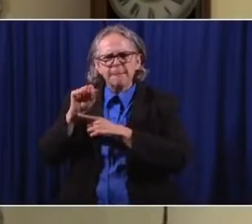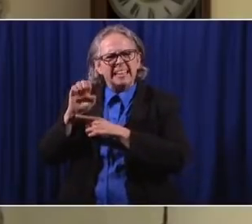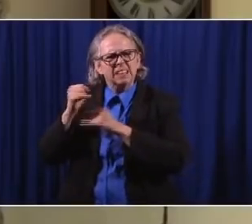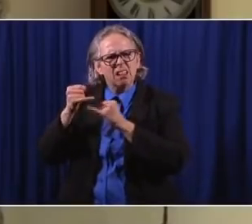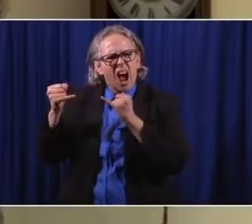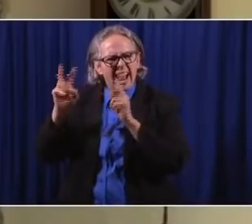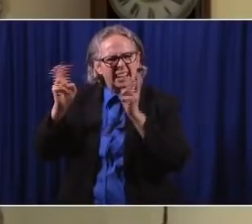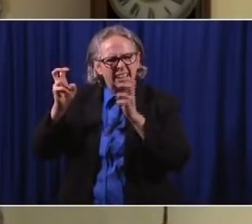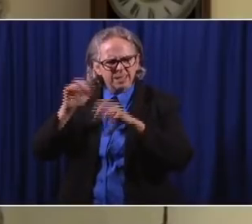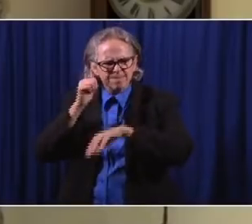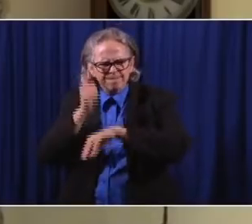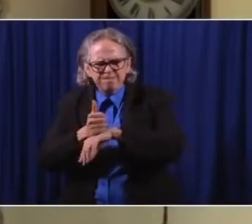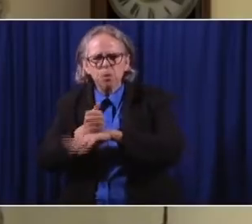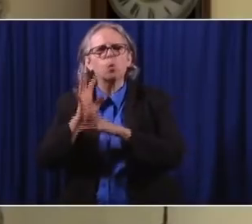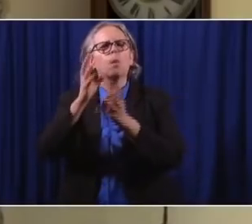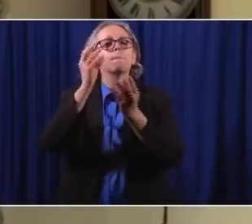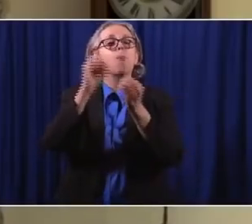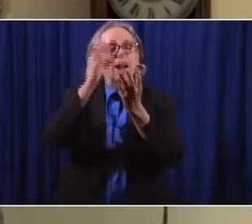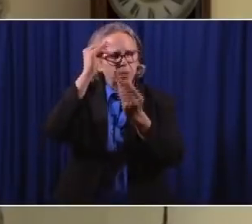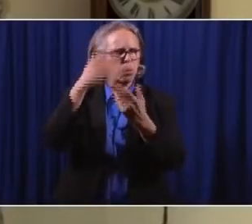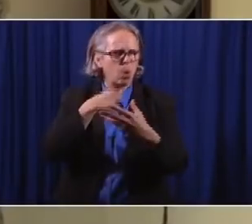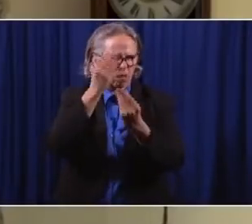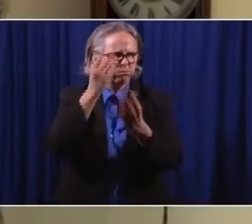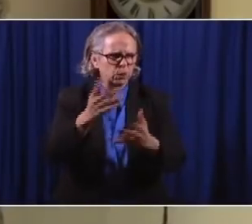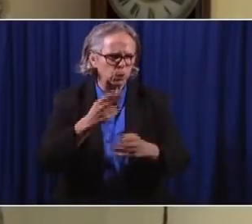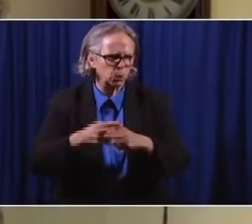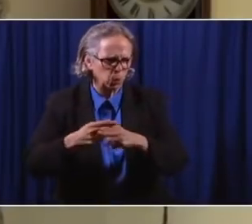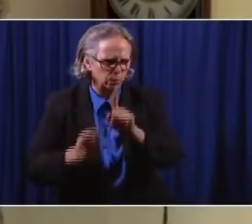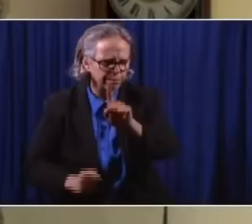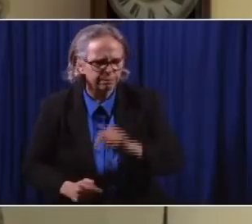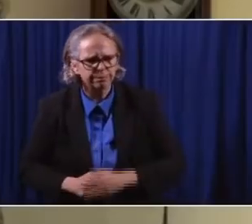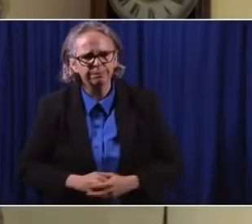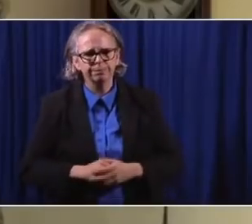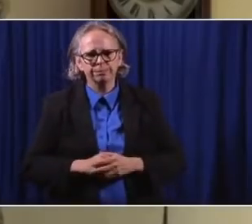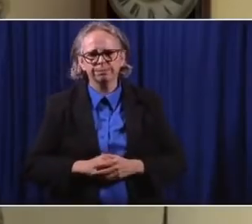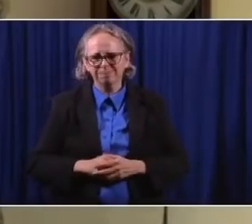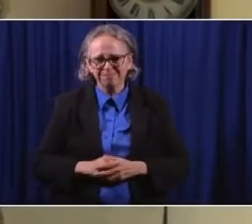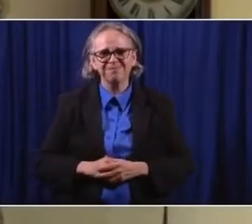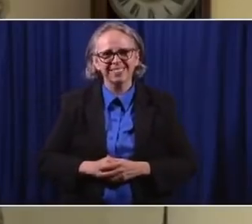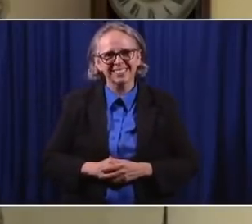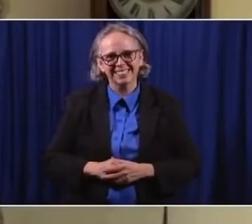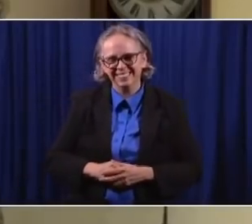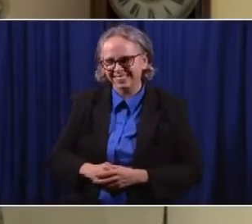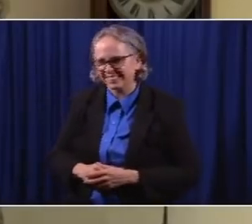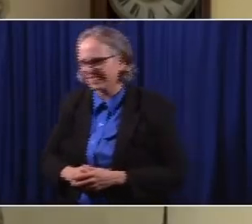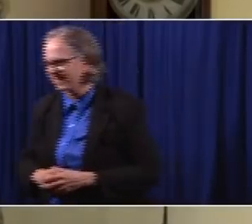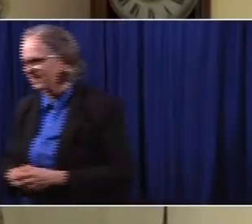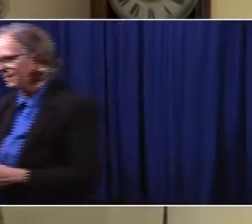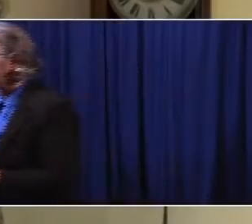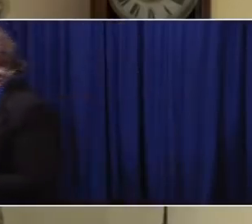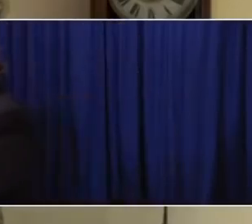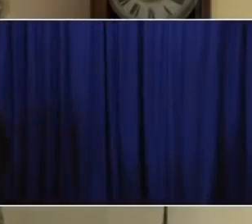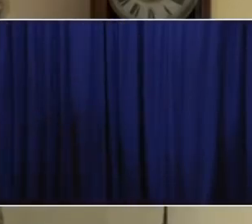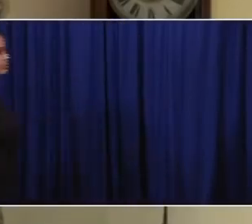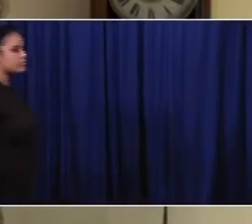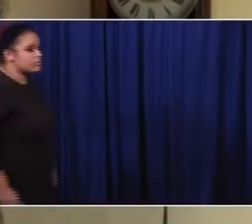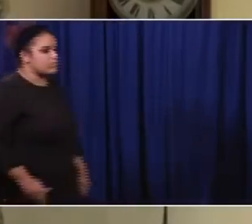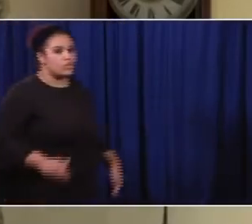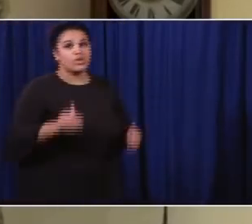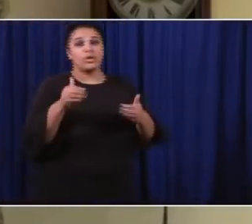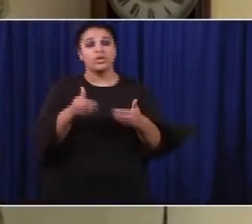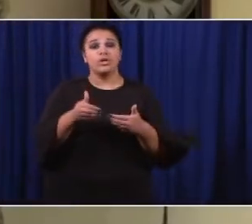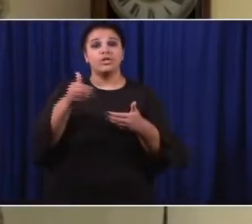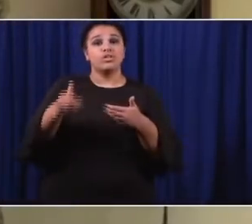Tuesday. Happy to do that. Next question is from John London at WLWT in